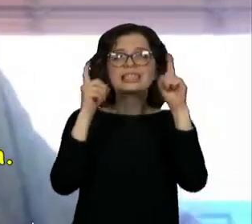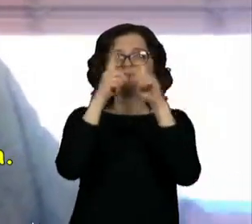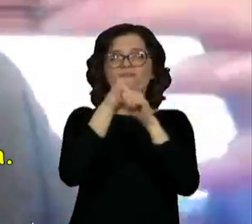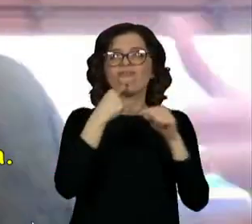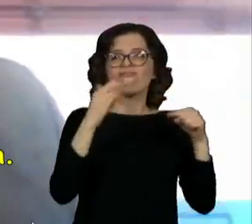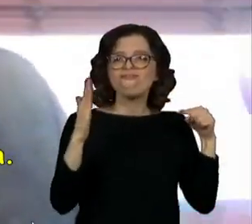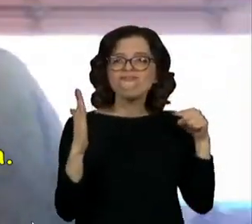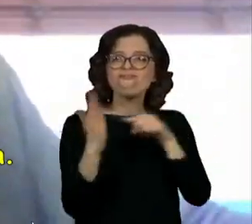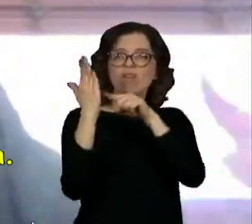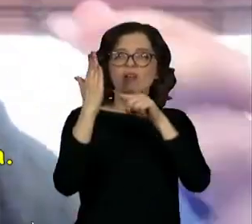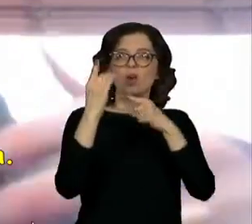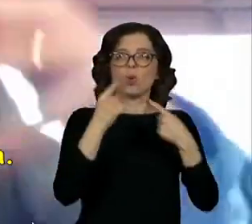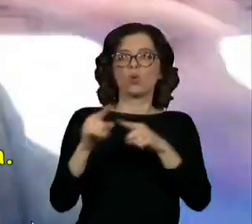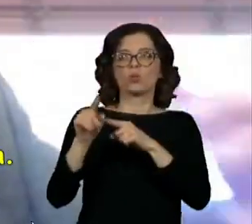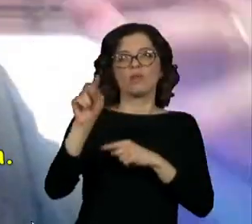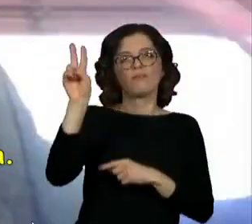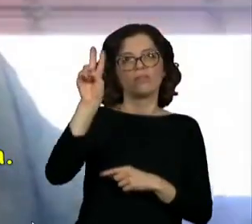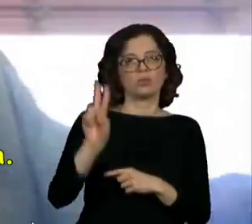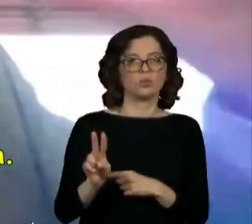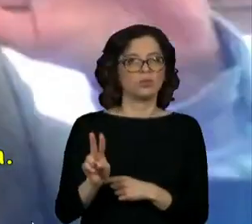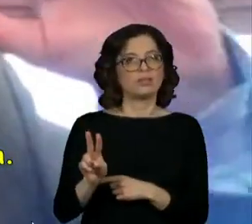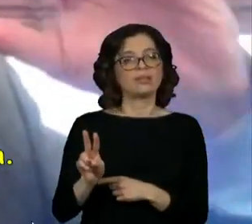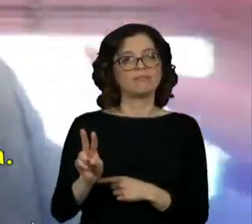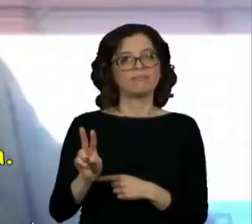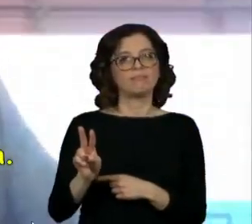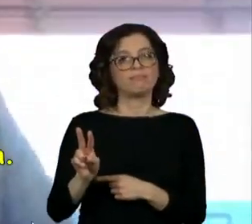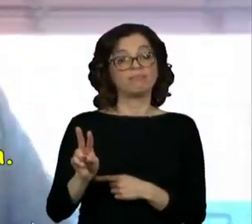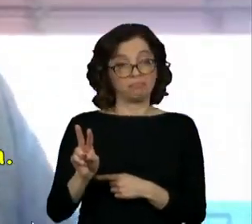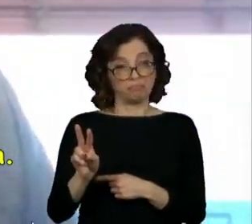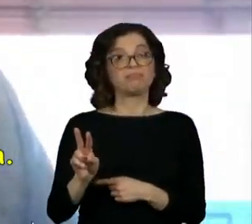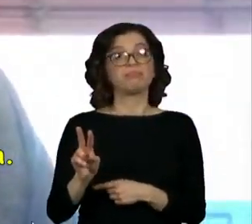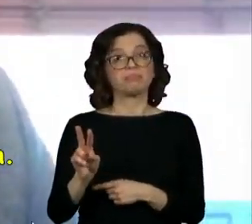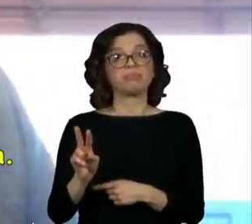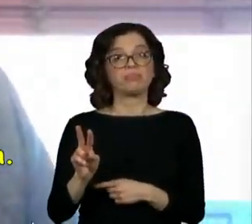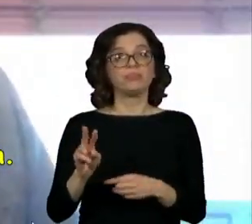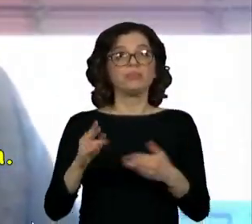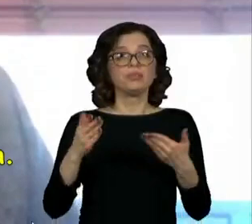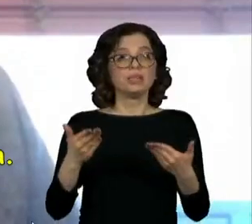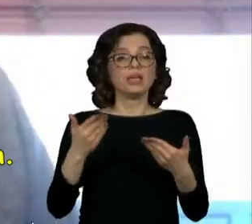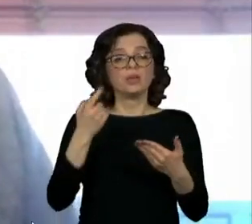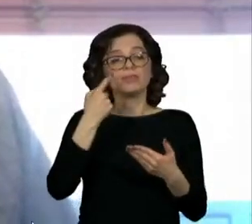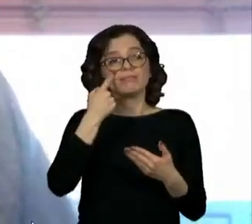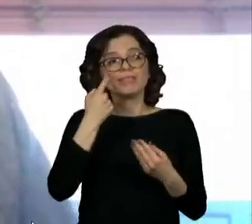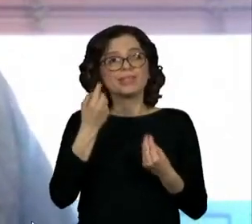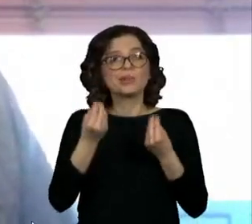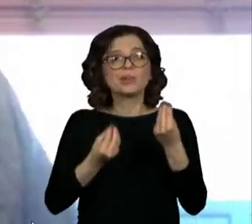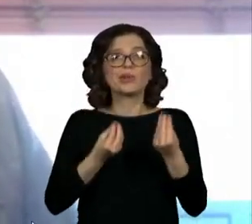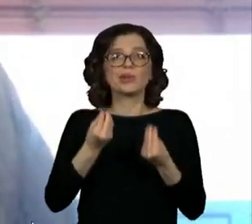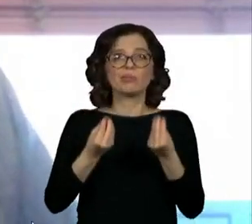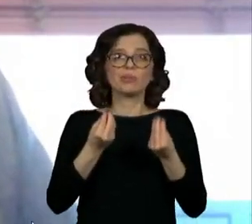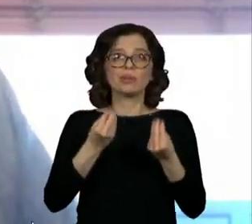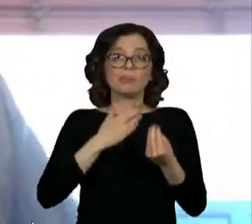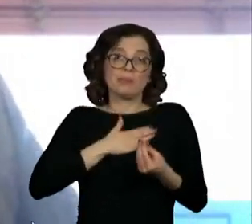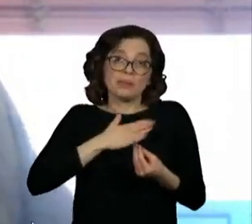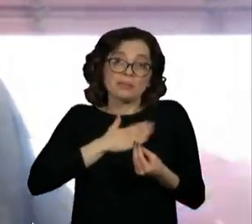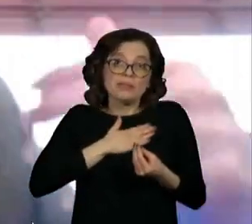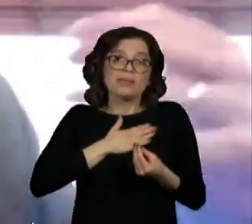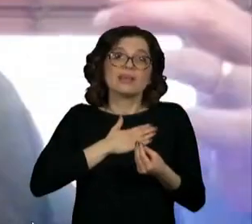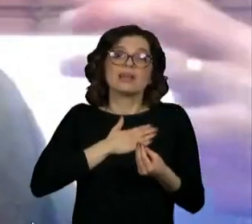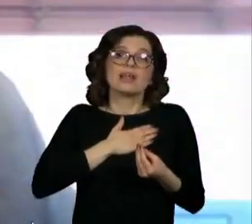openly denouncing, or as the elements of the Frente Amplio have difficulty denouncing Venezuela. So the